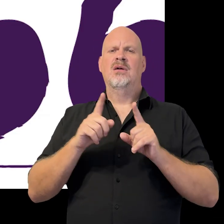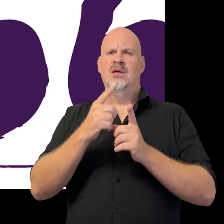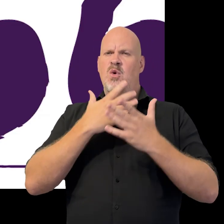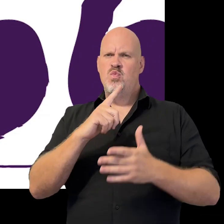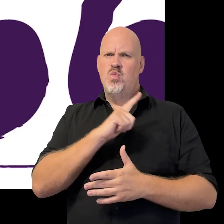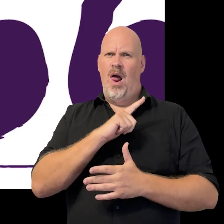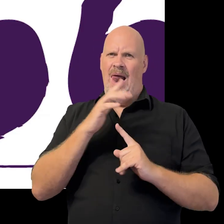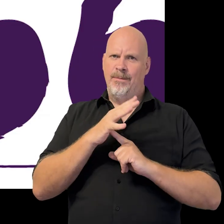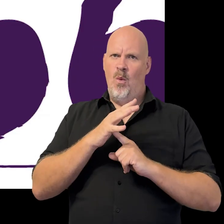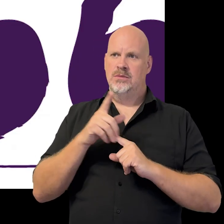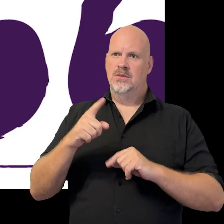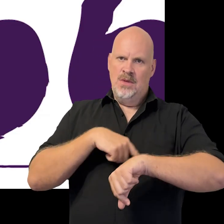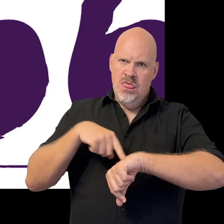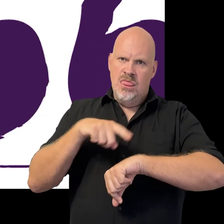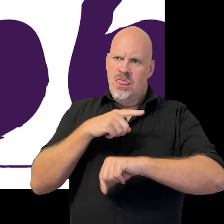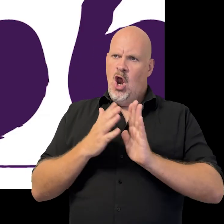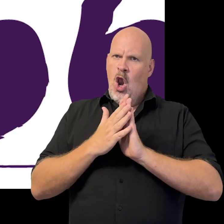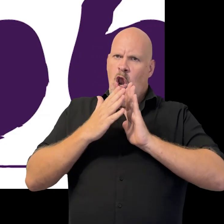be looking at